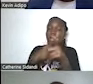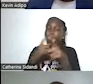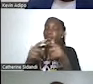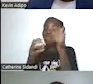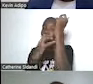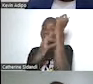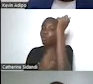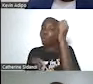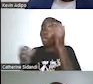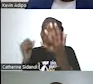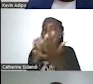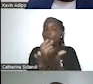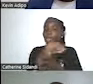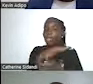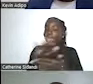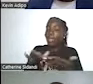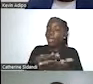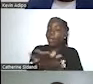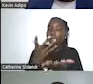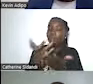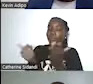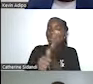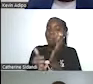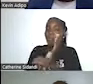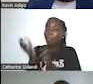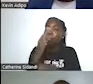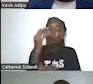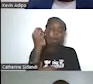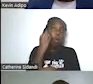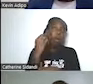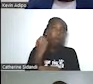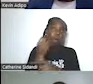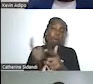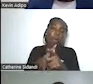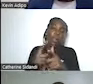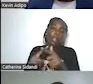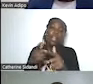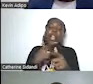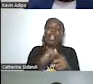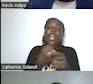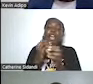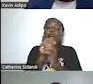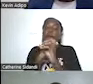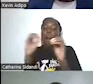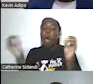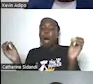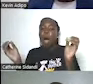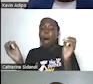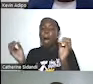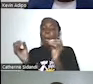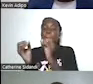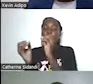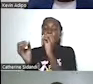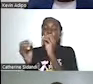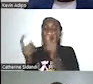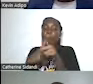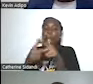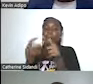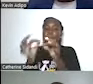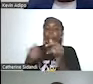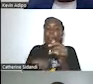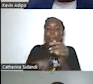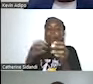back at home. Maybe they don't even like you as the boss, so they just decide, maybe I don't want to see anyone in that company, I'll be absent. I